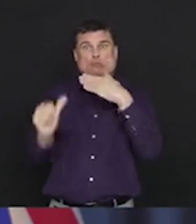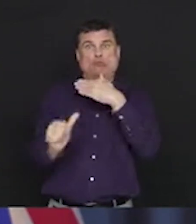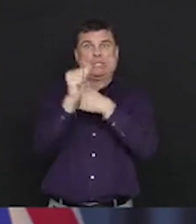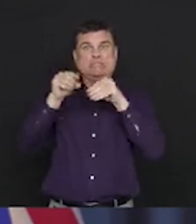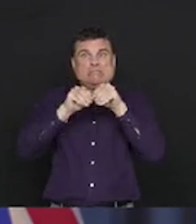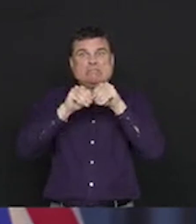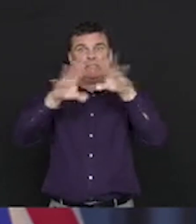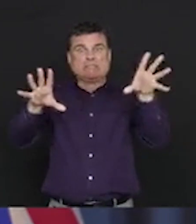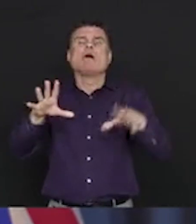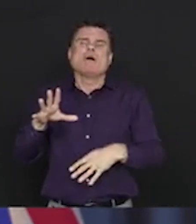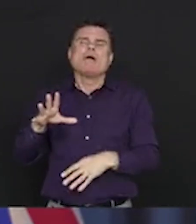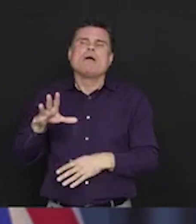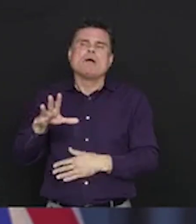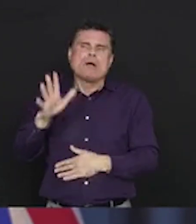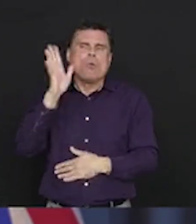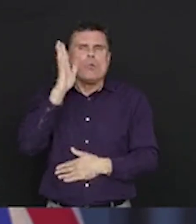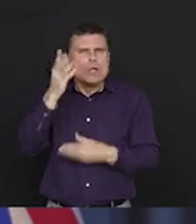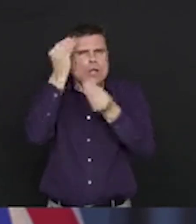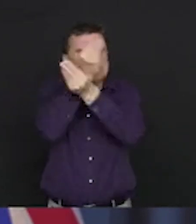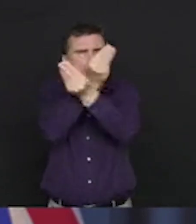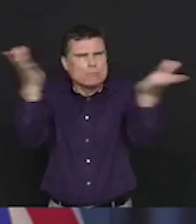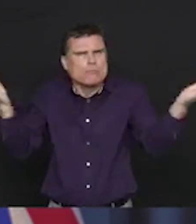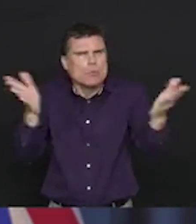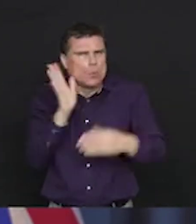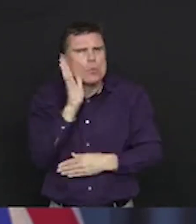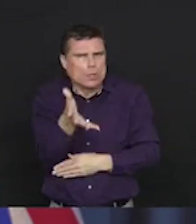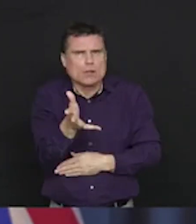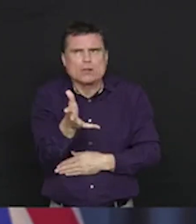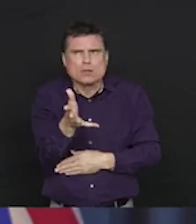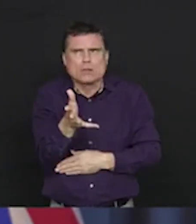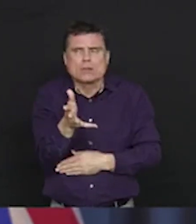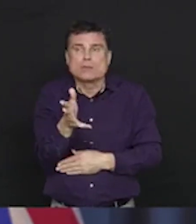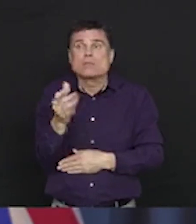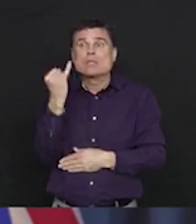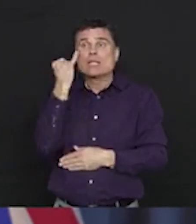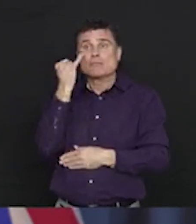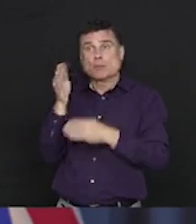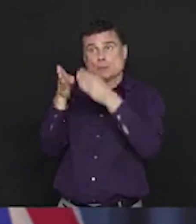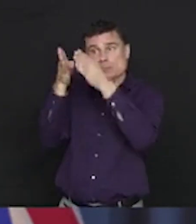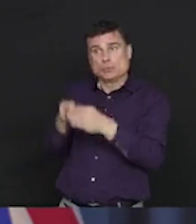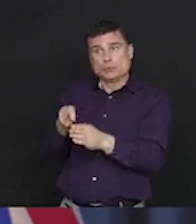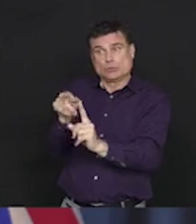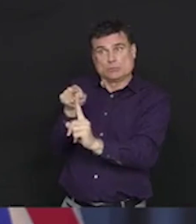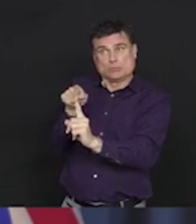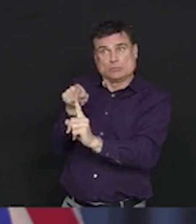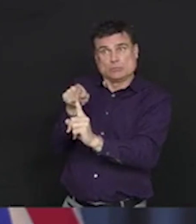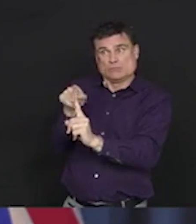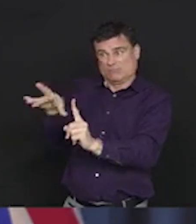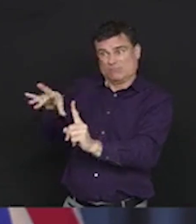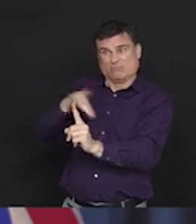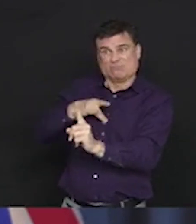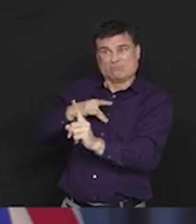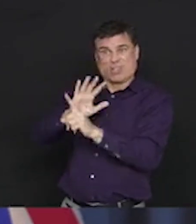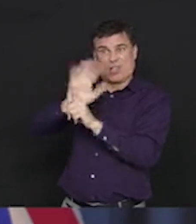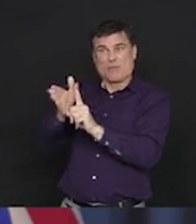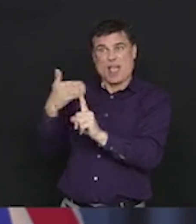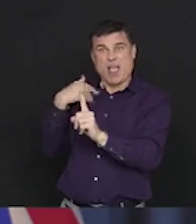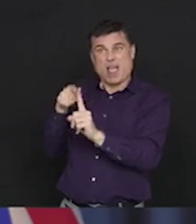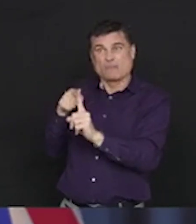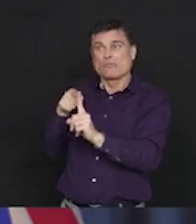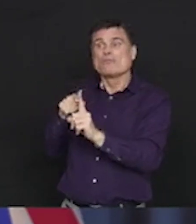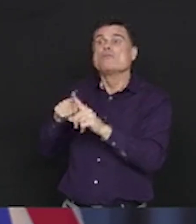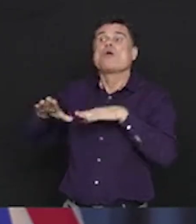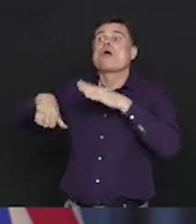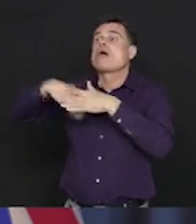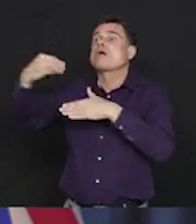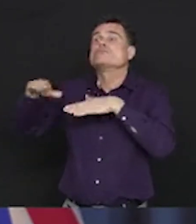premises, they've been in a public space where there might be other people at risk and we can't identify them individually. We put that out